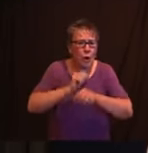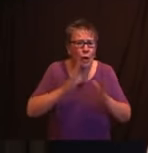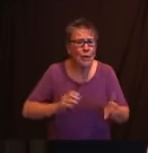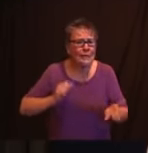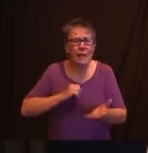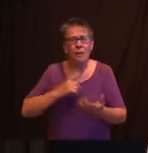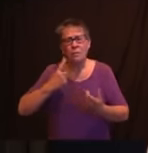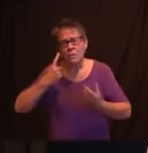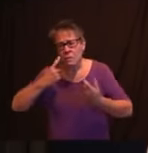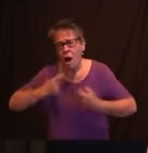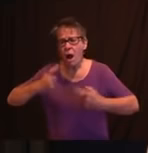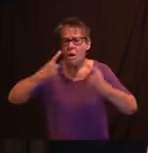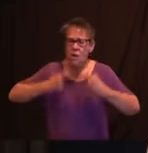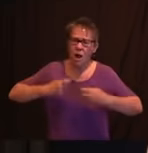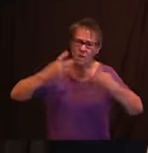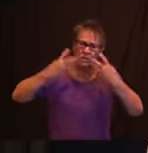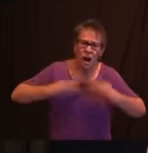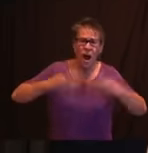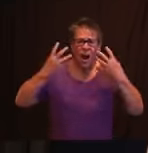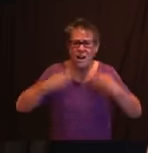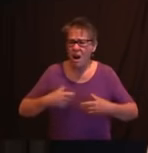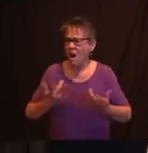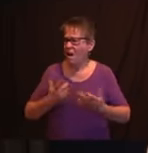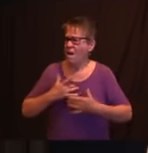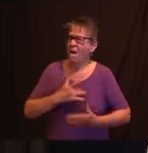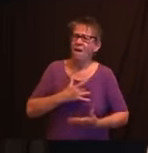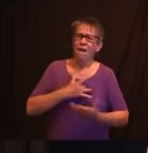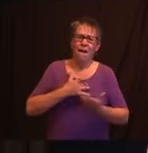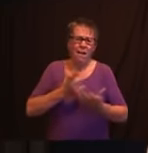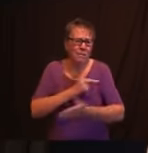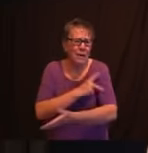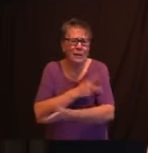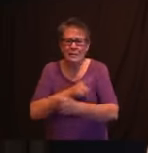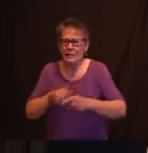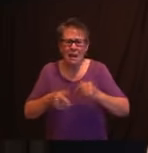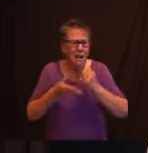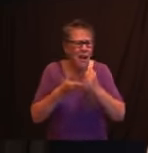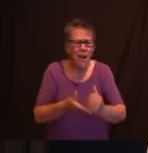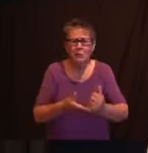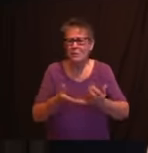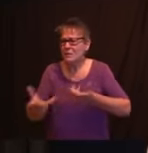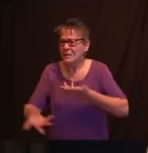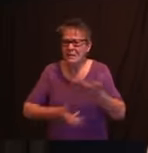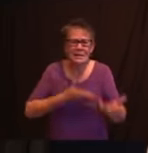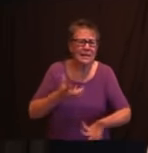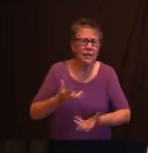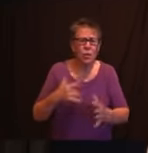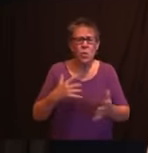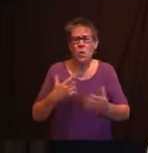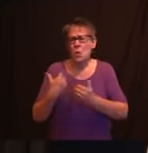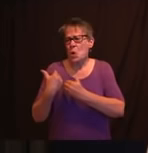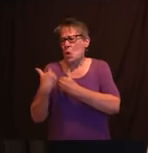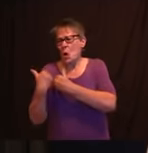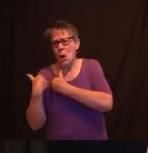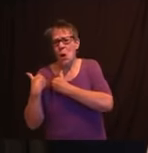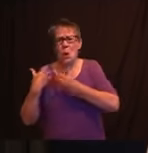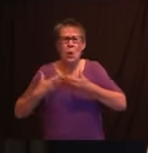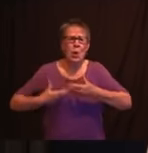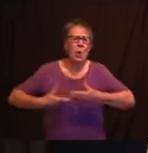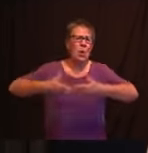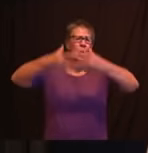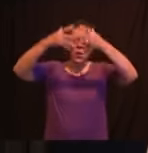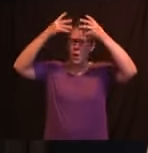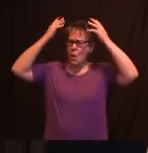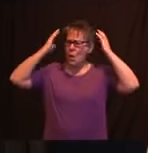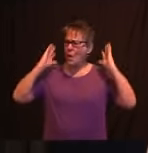incredible demands, and sometimes, and unfortunately too often, not enough support, and then have to think about what happens when